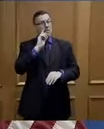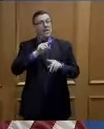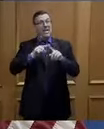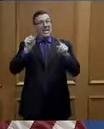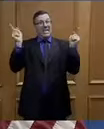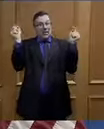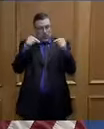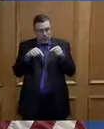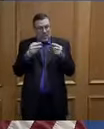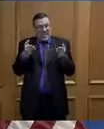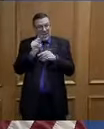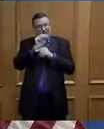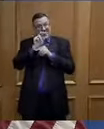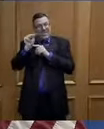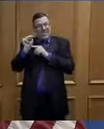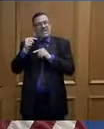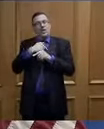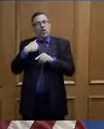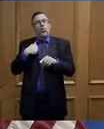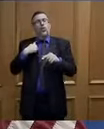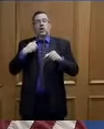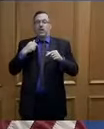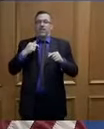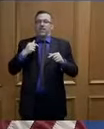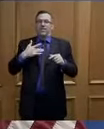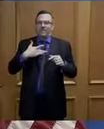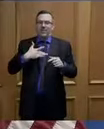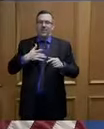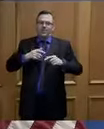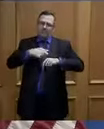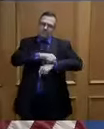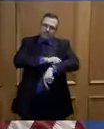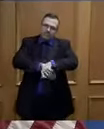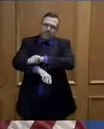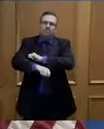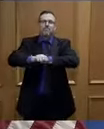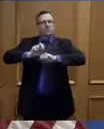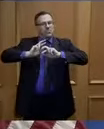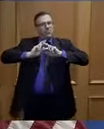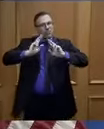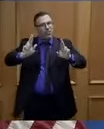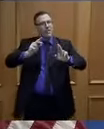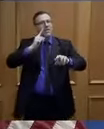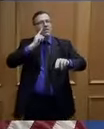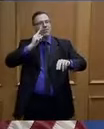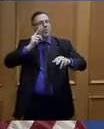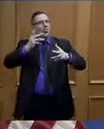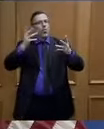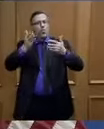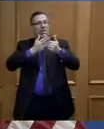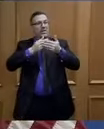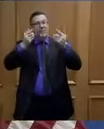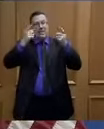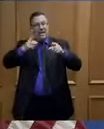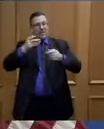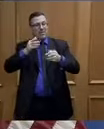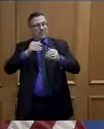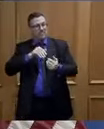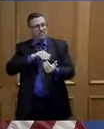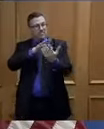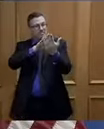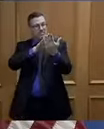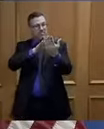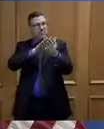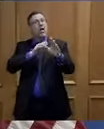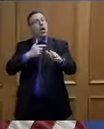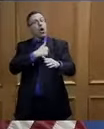ahead of us, and we are gearing up for what is to come. And let me just say this. We're not afraid of what's